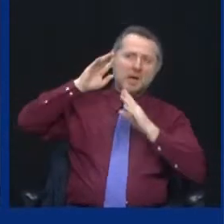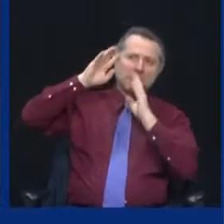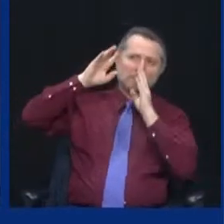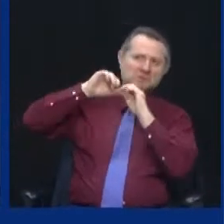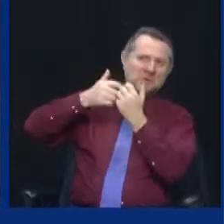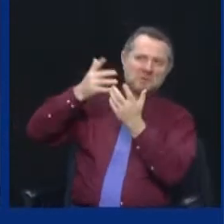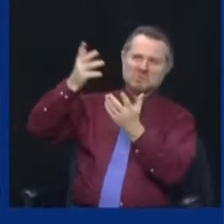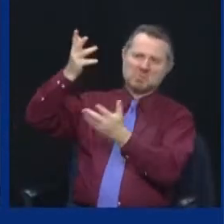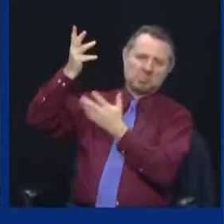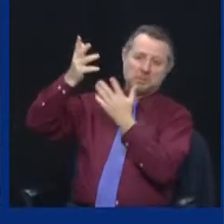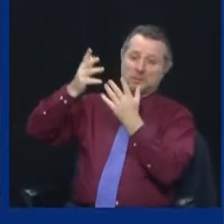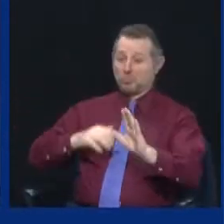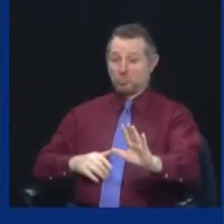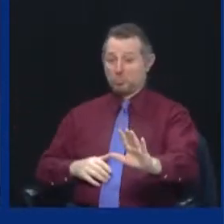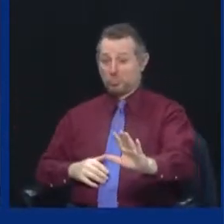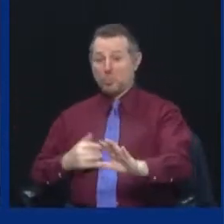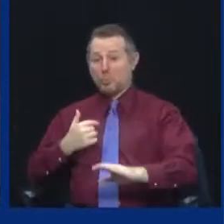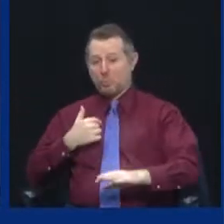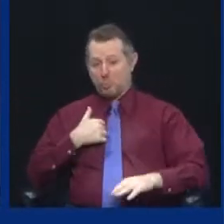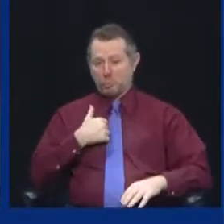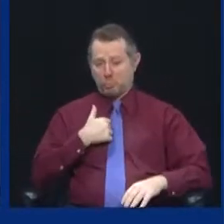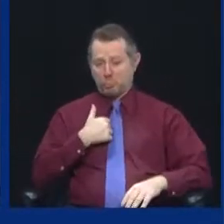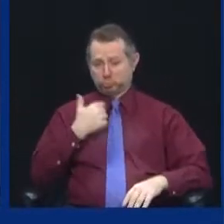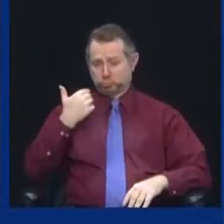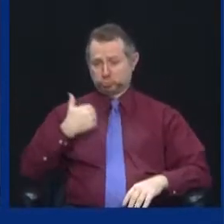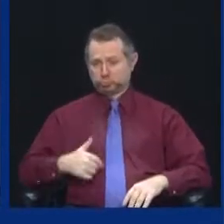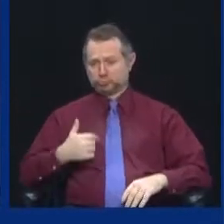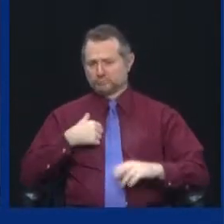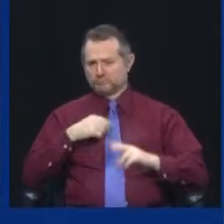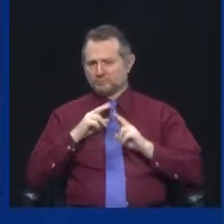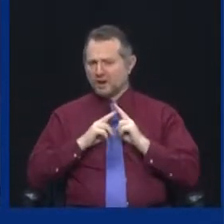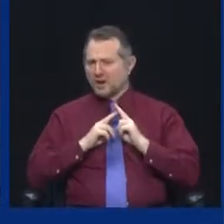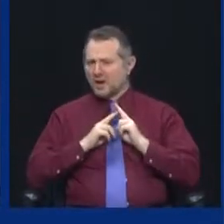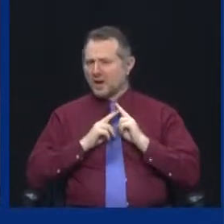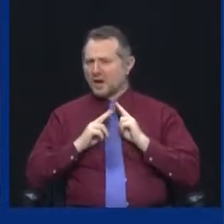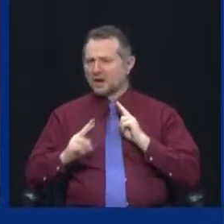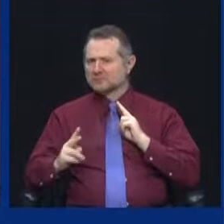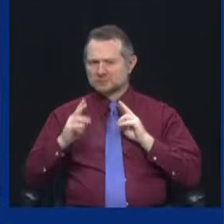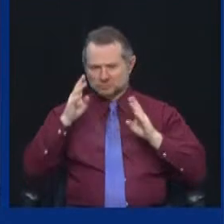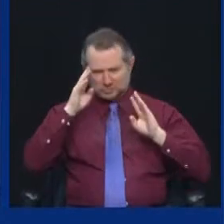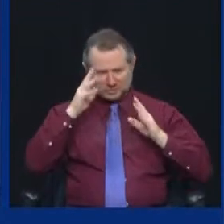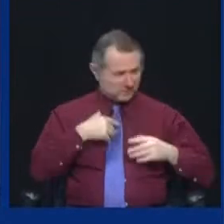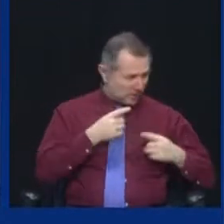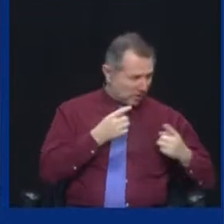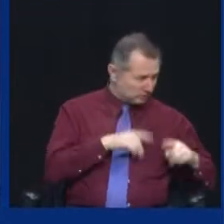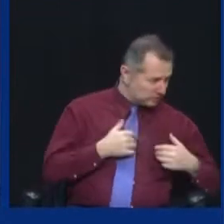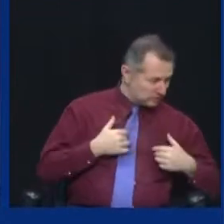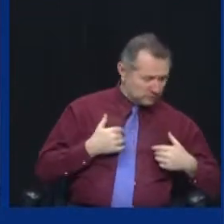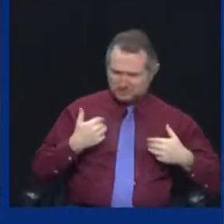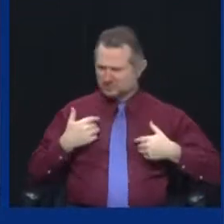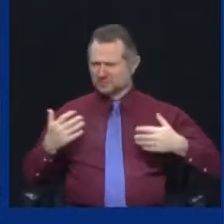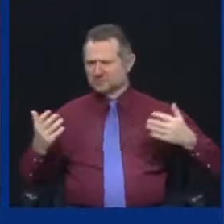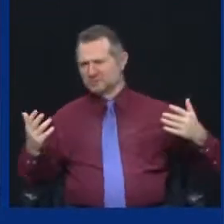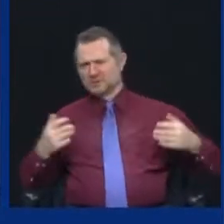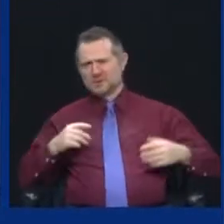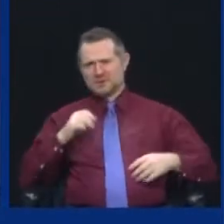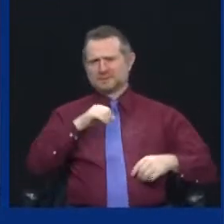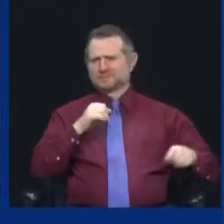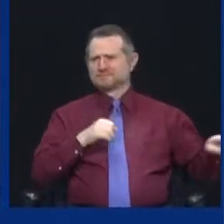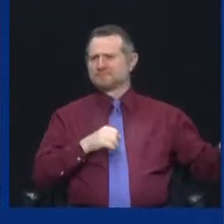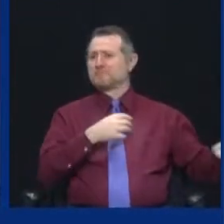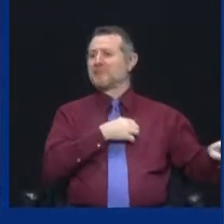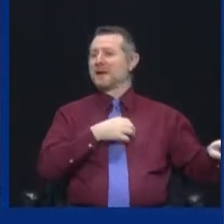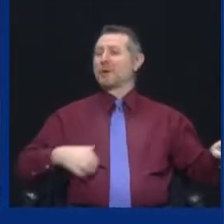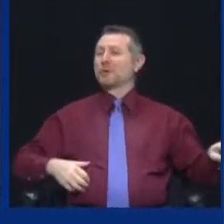do. I happen to be a very creative person. Wouldn't you say I'm a creative person? Yes, sir. Yes, see? Mayor says I'm a